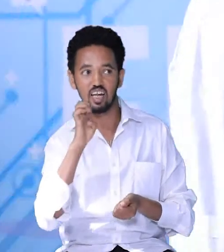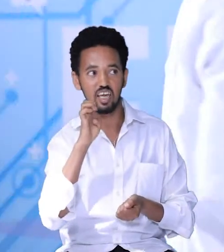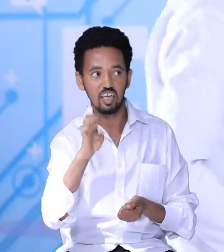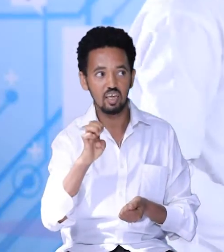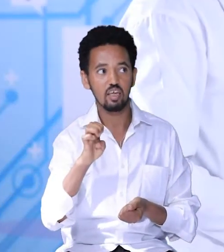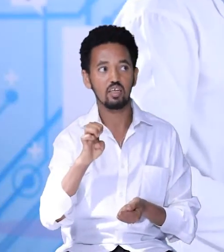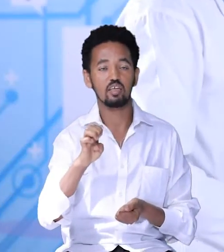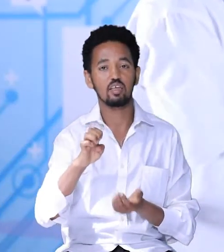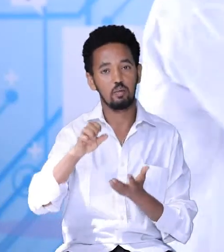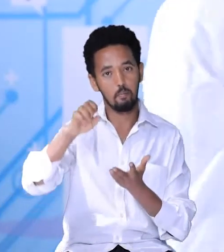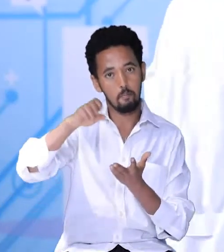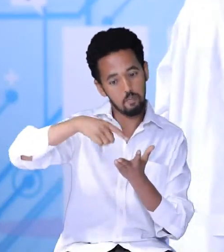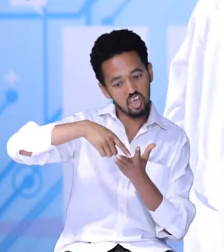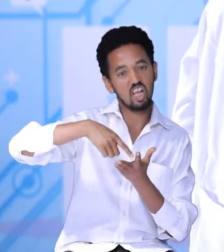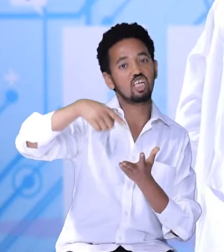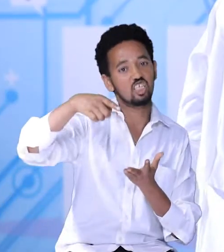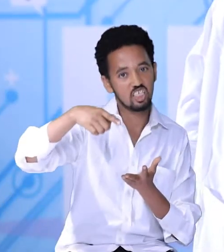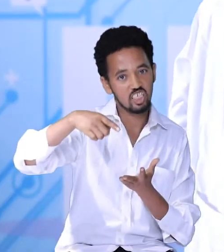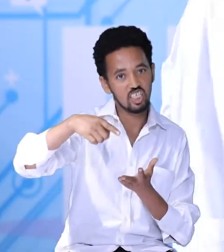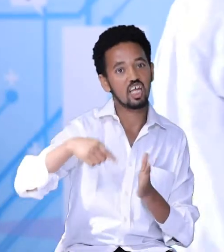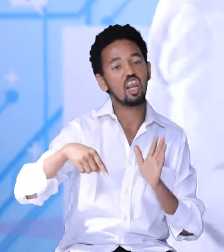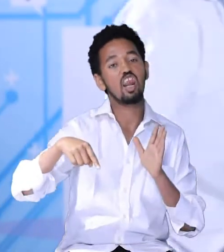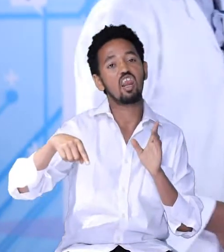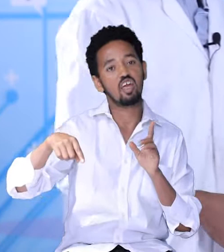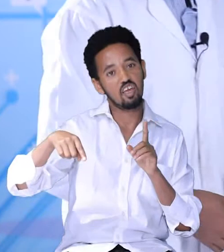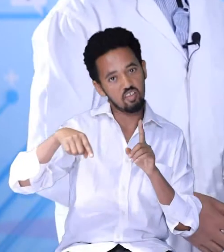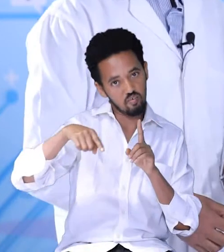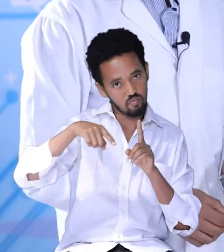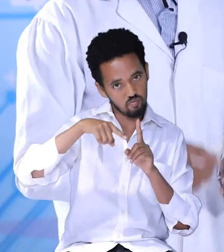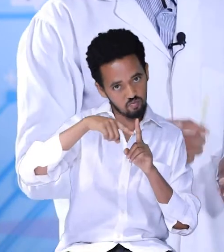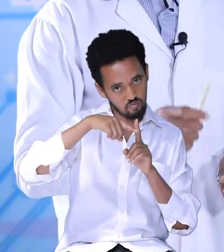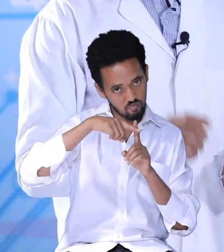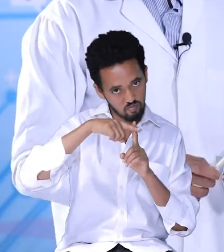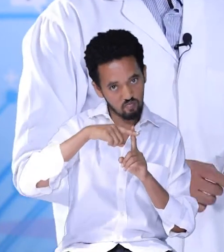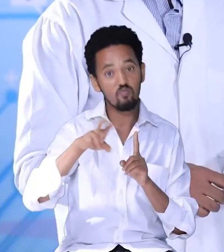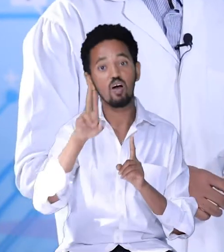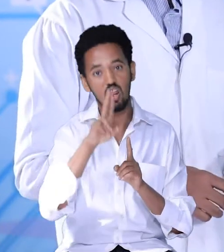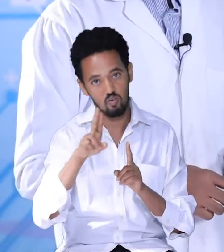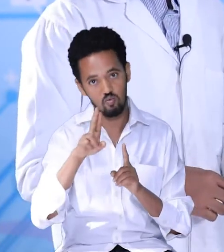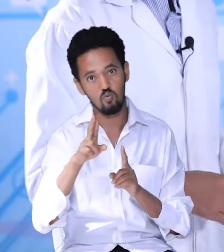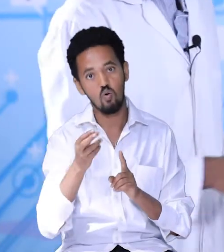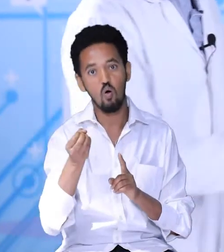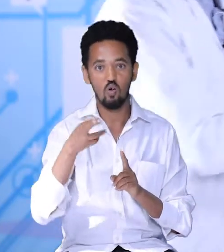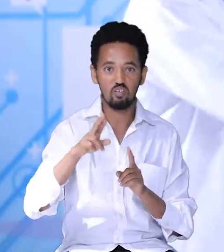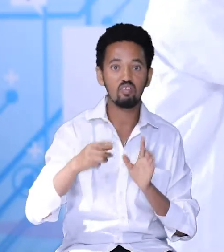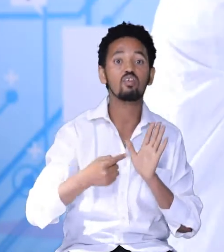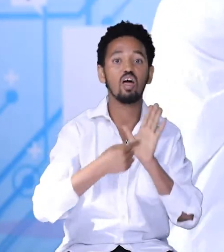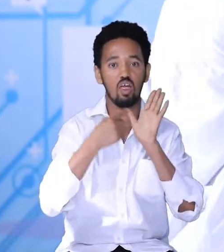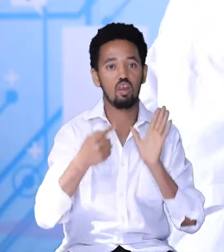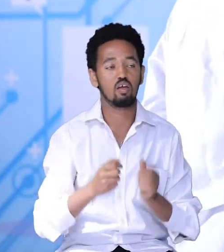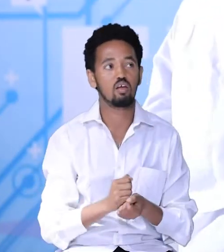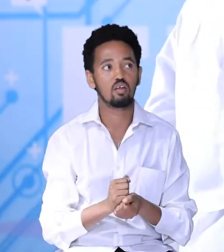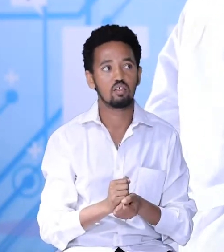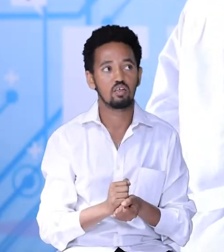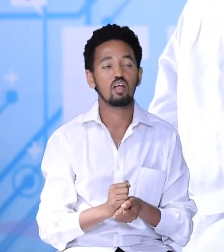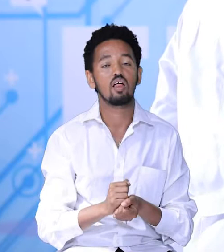rate, had a negative value or negative sign, and